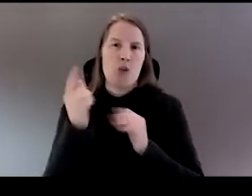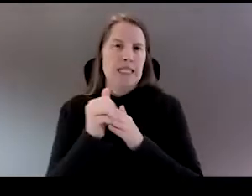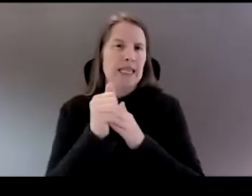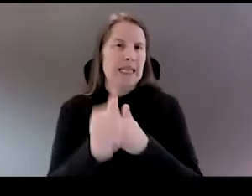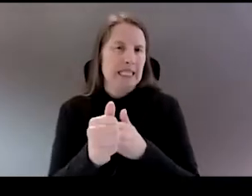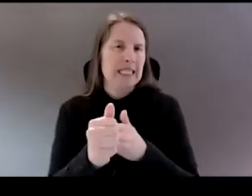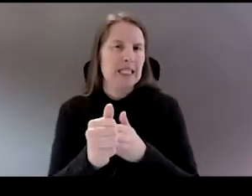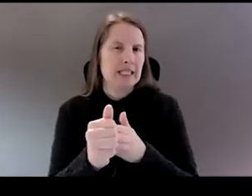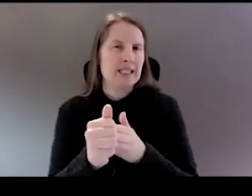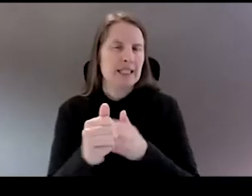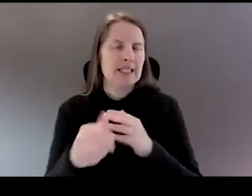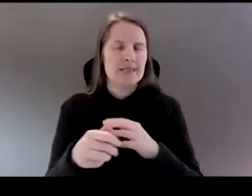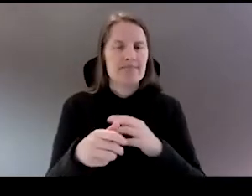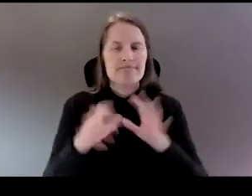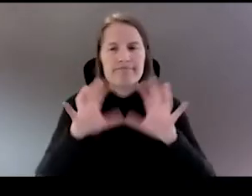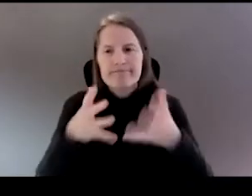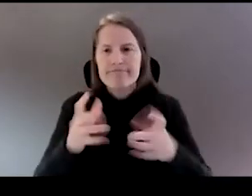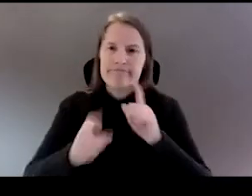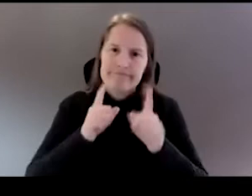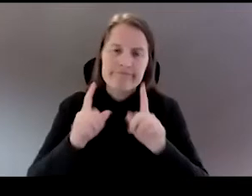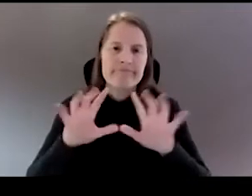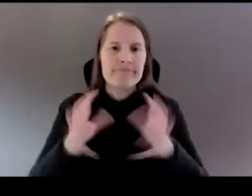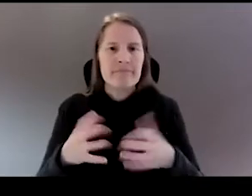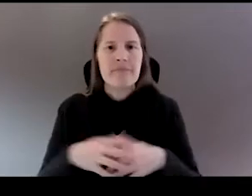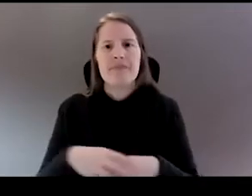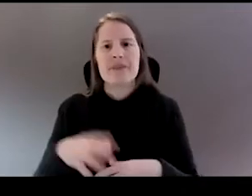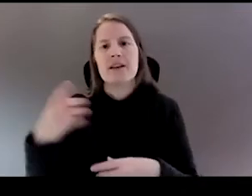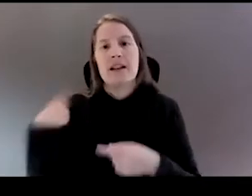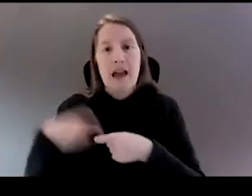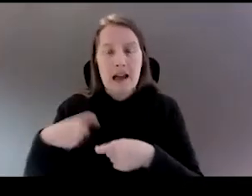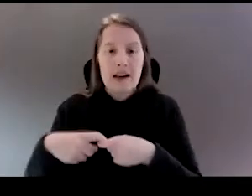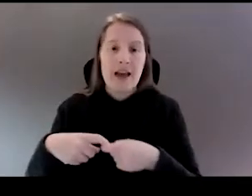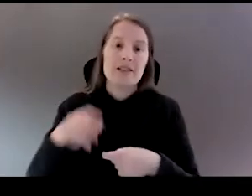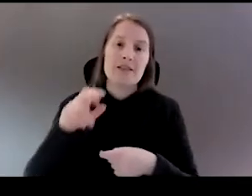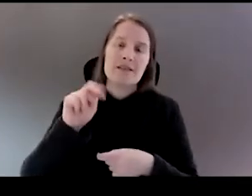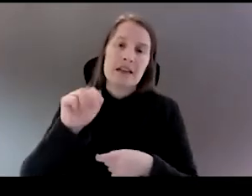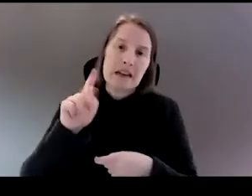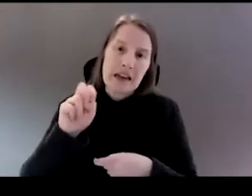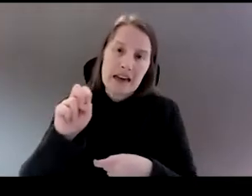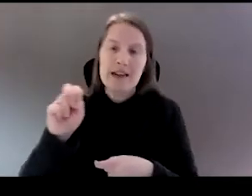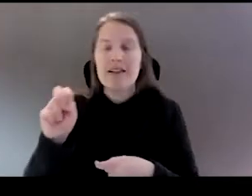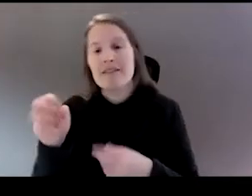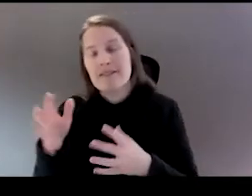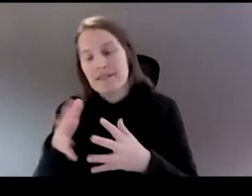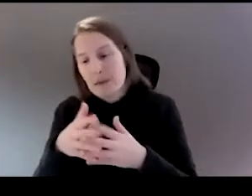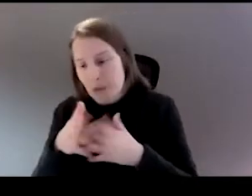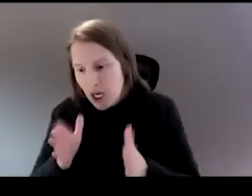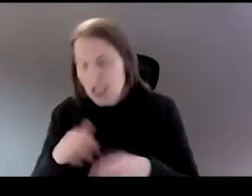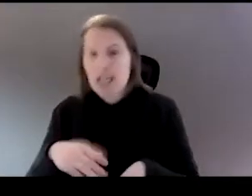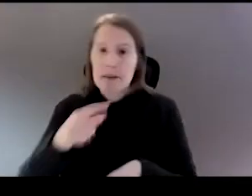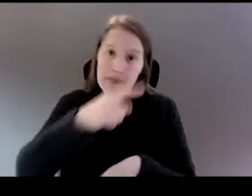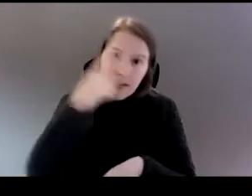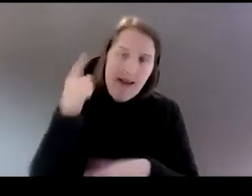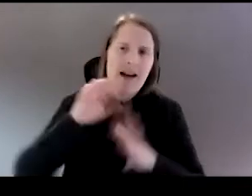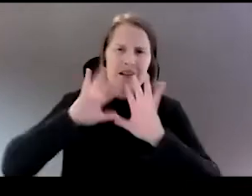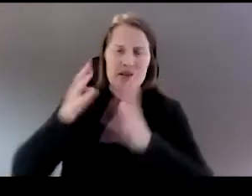comes to Latinx, Native American, and Black and African heritage individuals. And within the disability community,